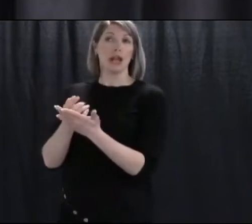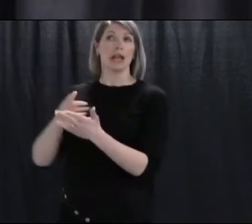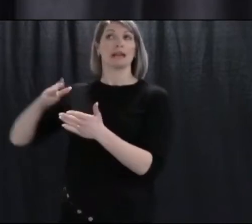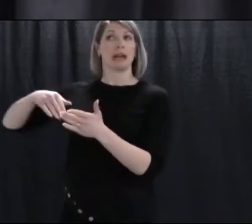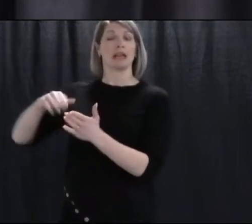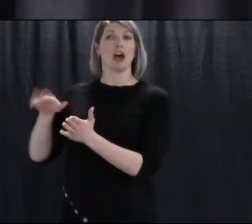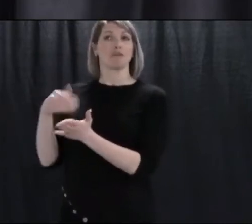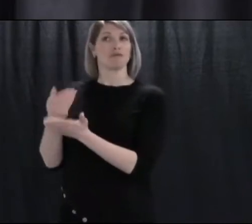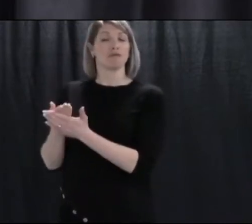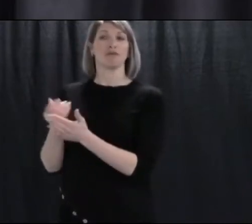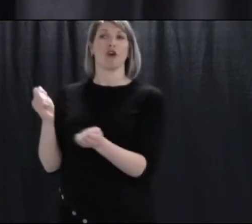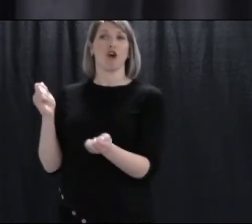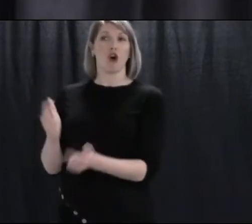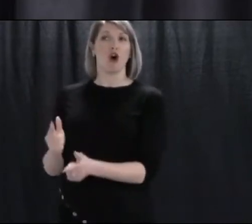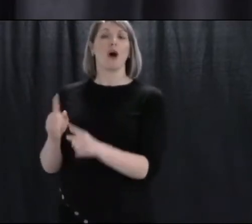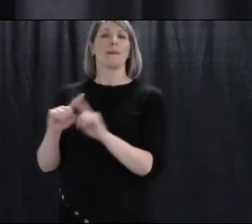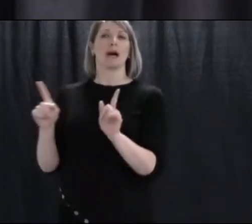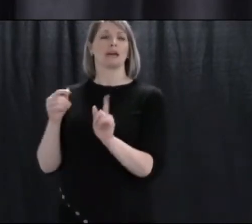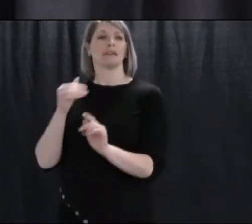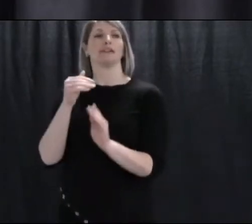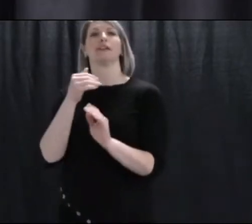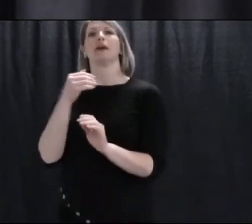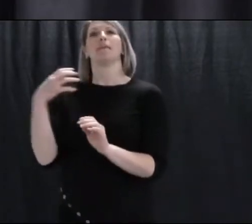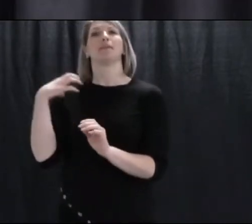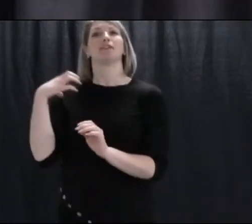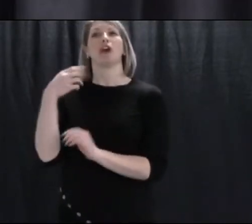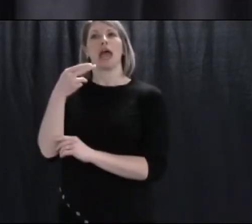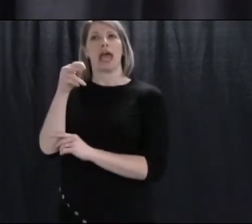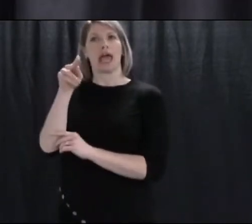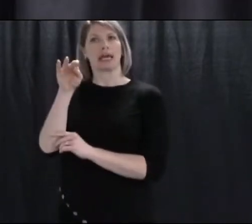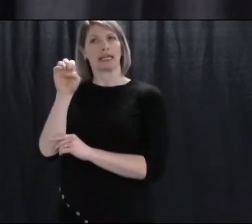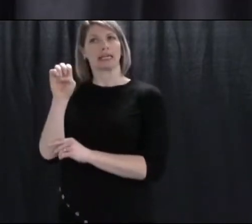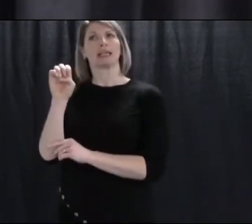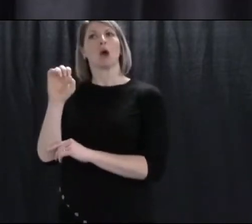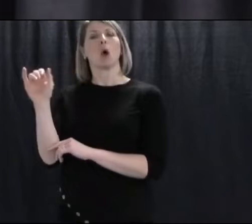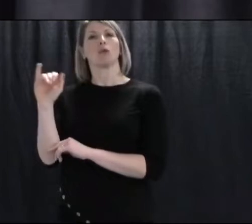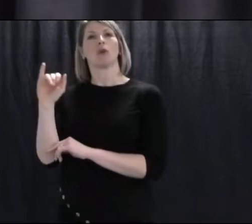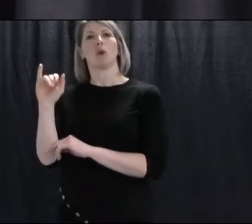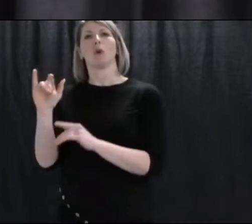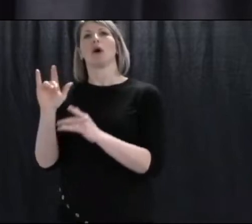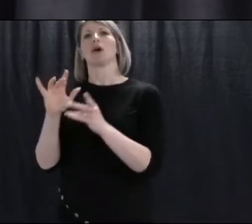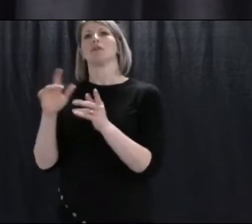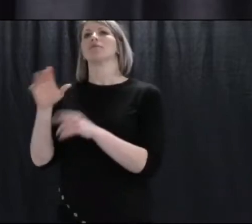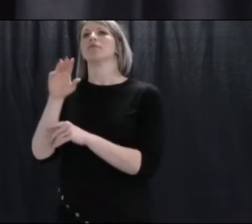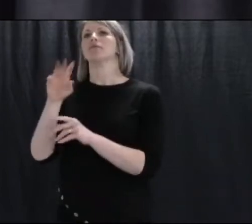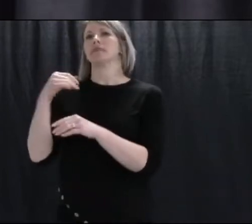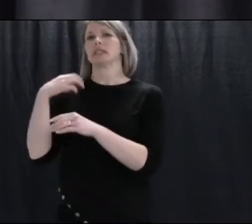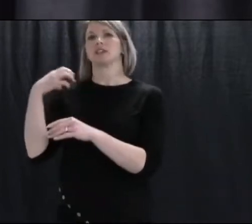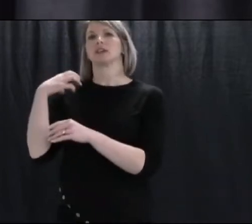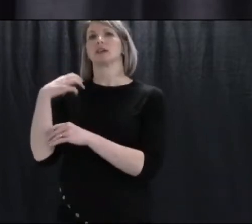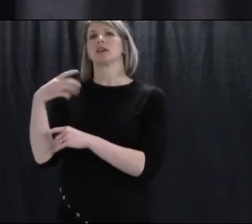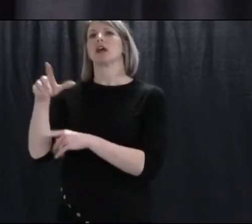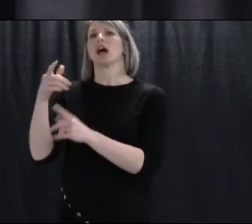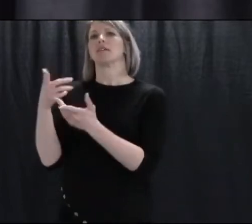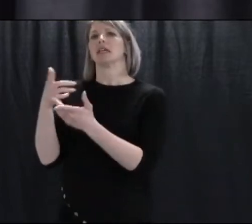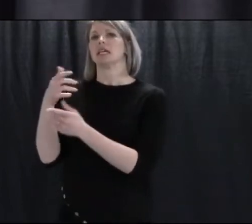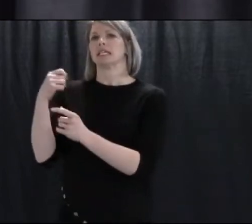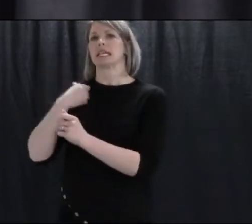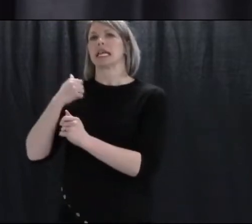Minister Haggie yesterday. I've also spoken to other sources that will be able to provide that in the near future. But we have